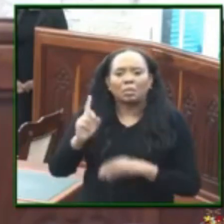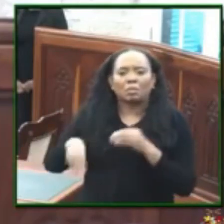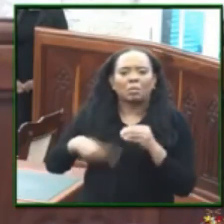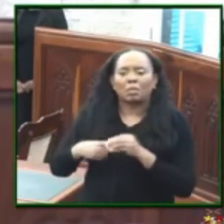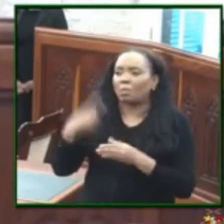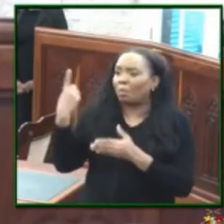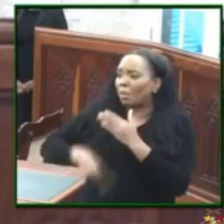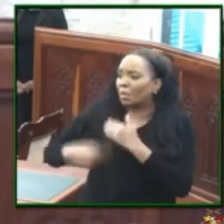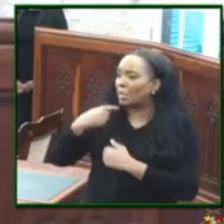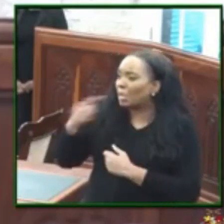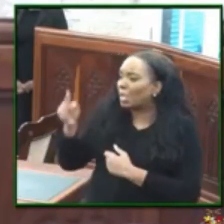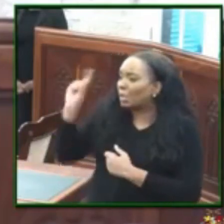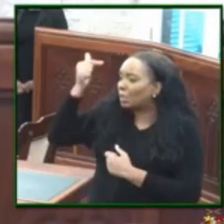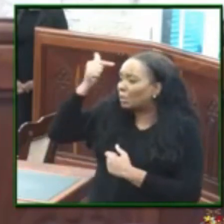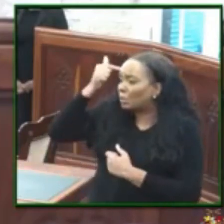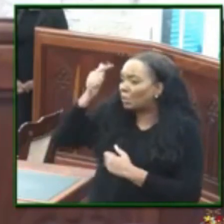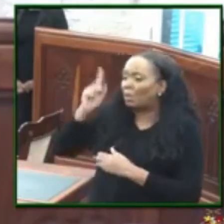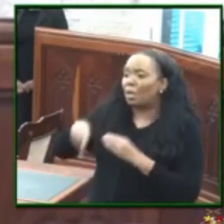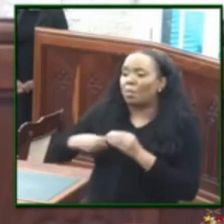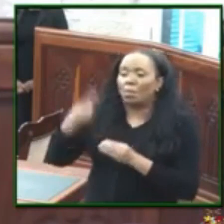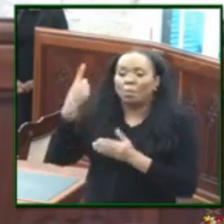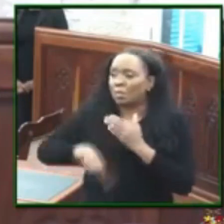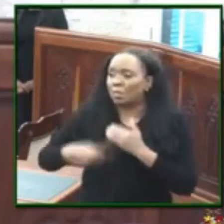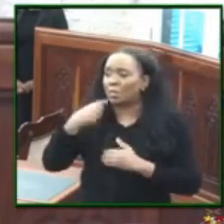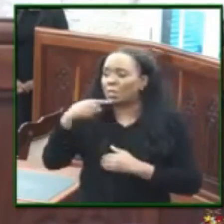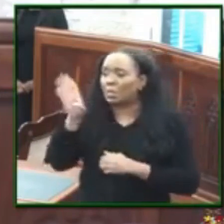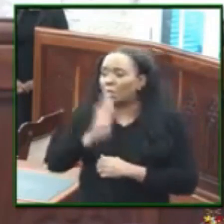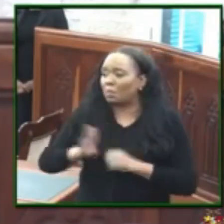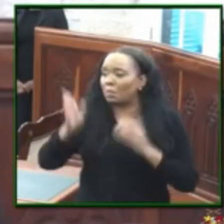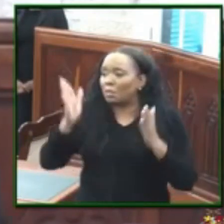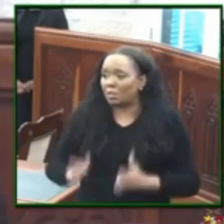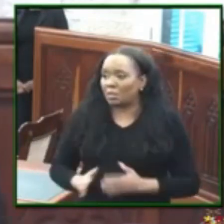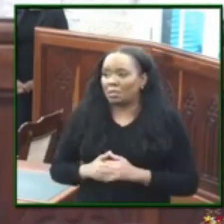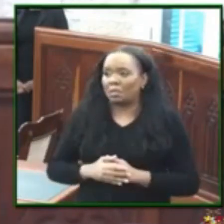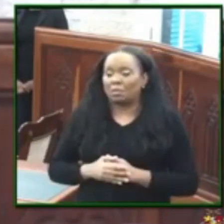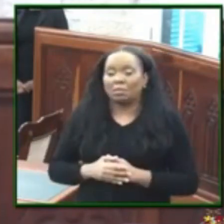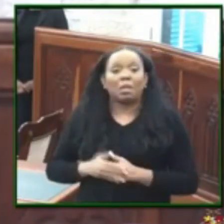this government and the people of Barbados who do not know the secret.